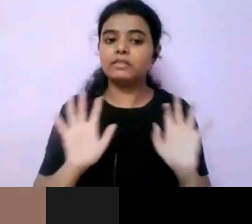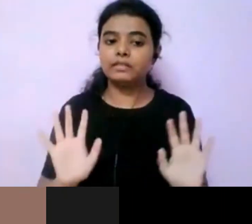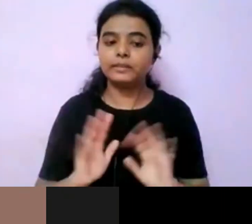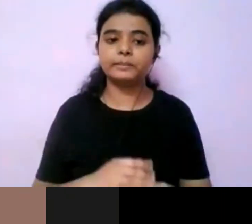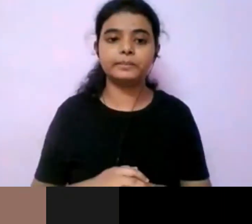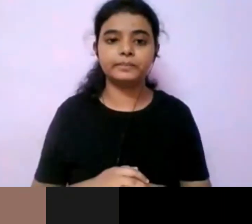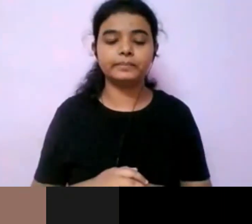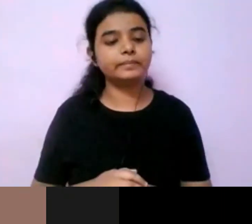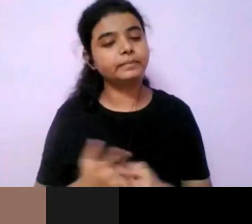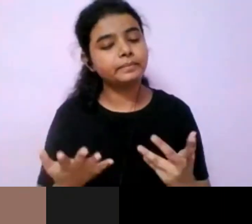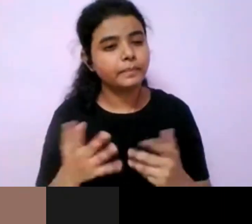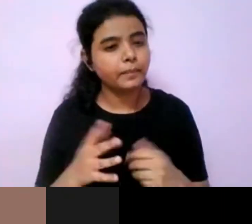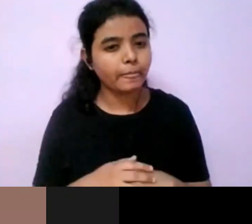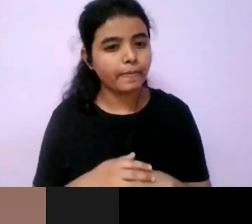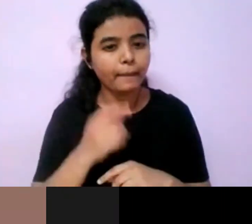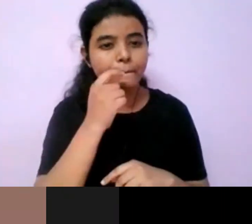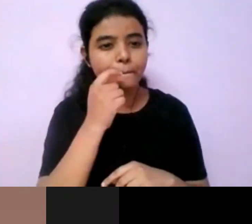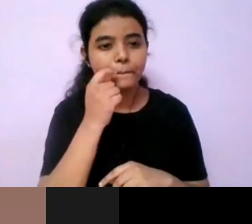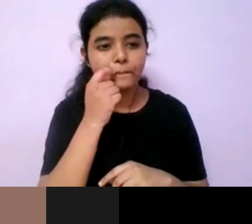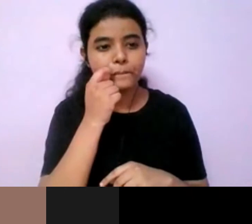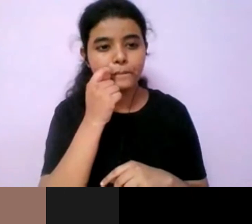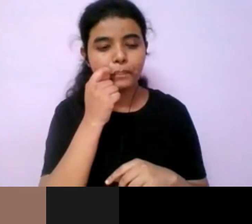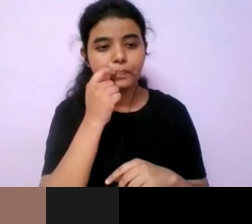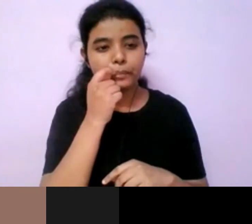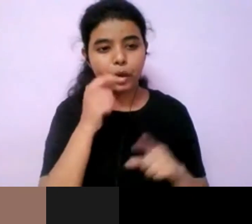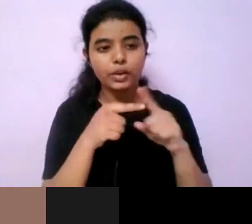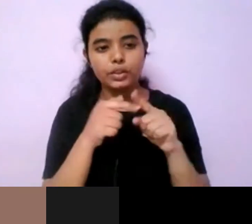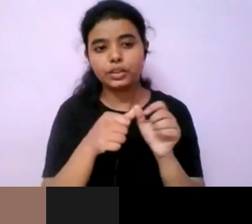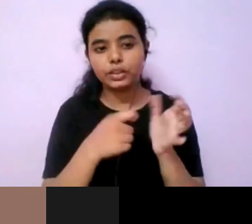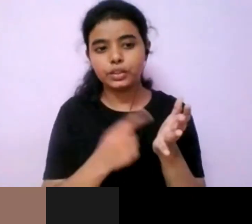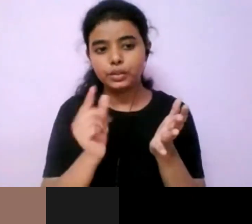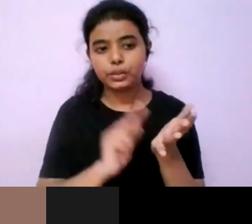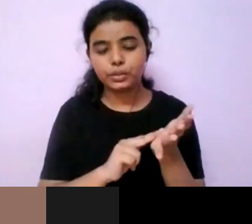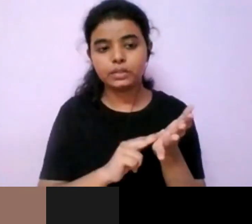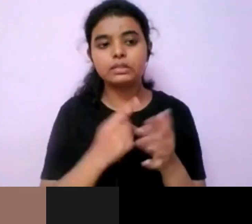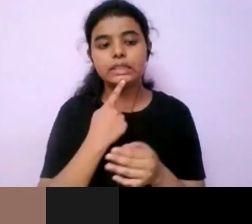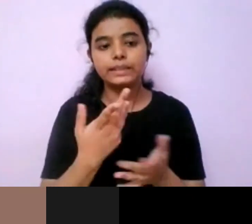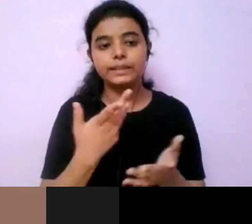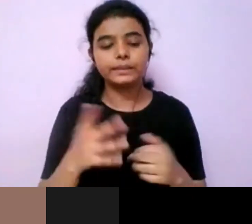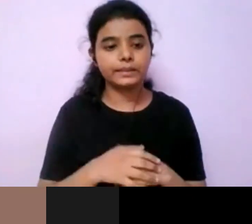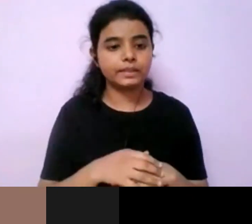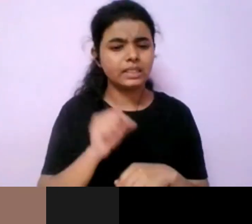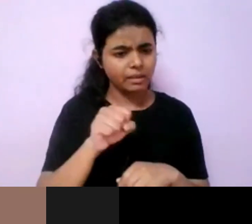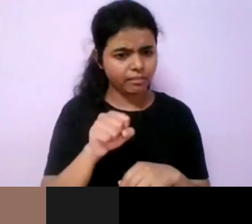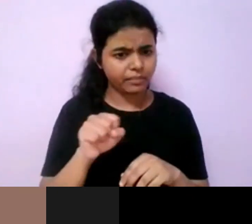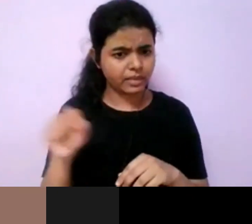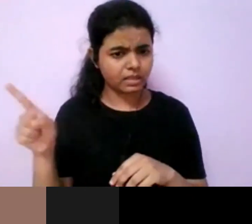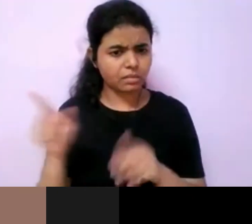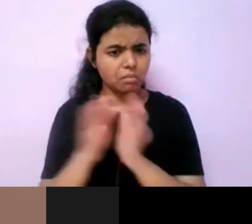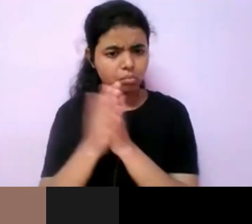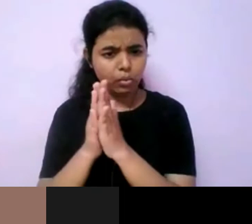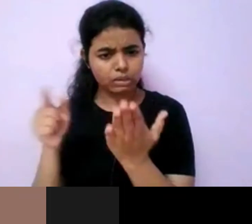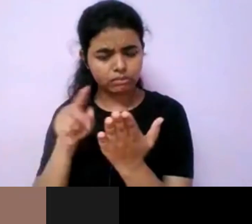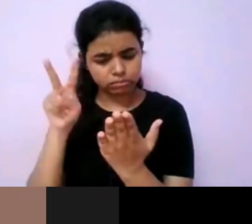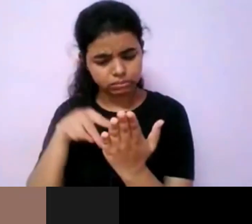Like reading Foucault gives you this much clarity that disability